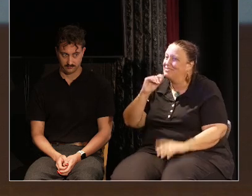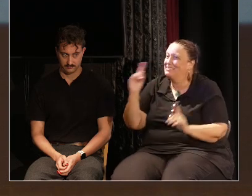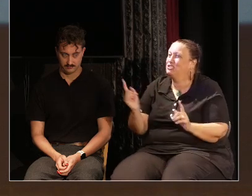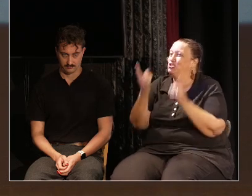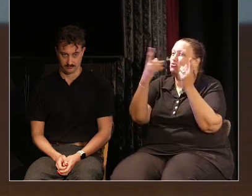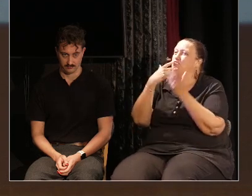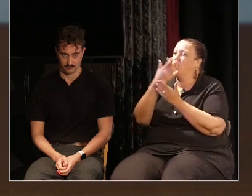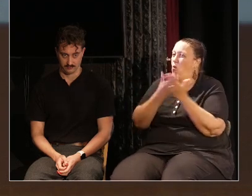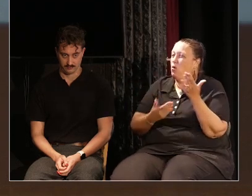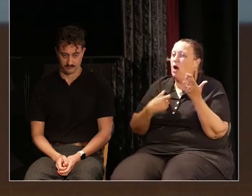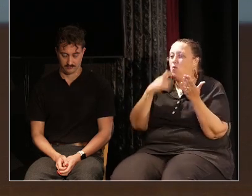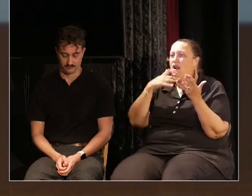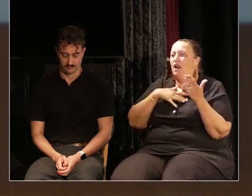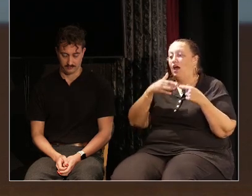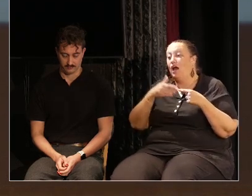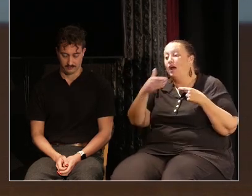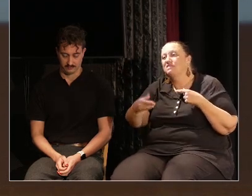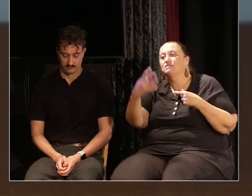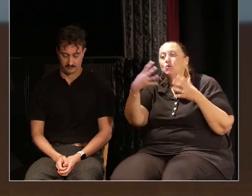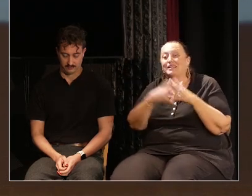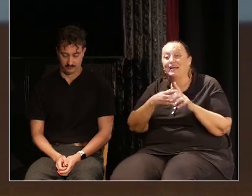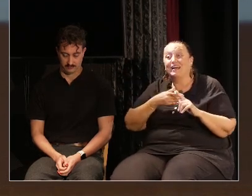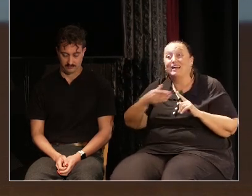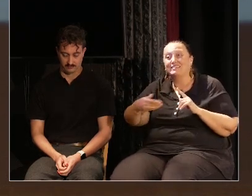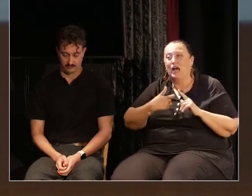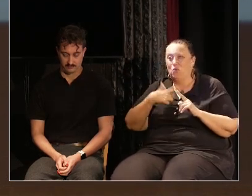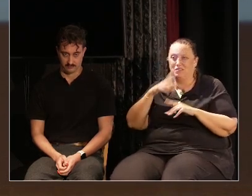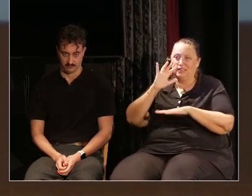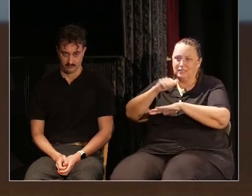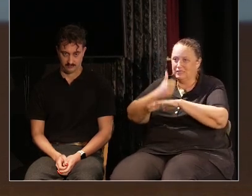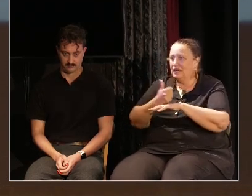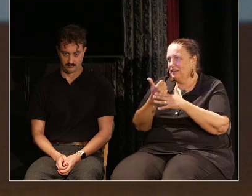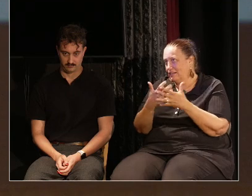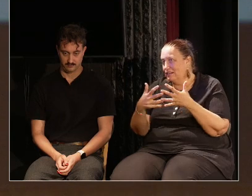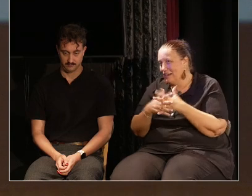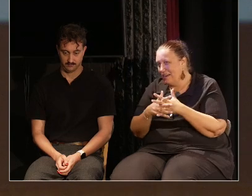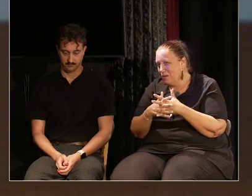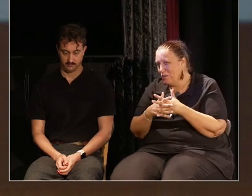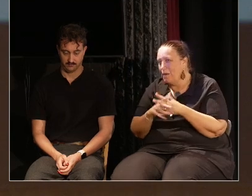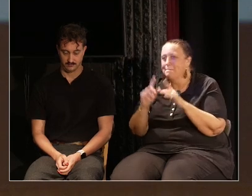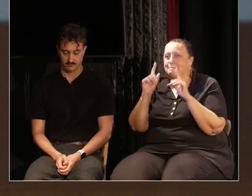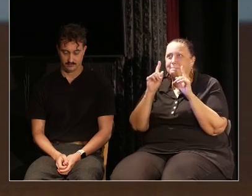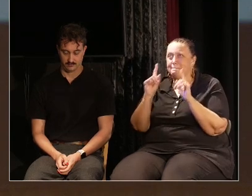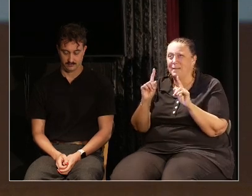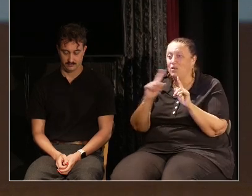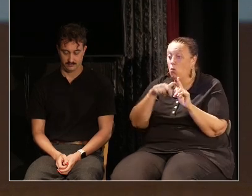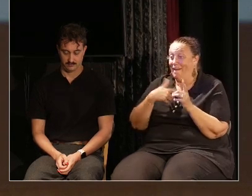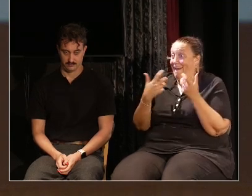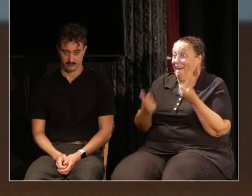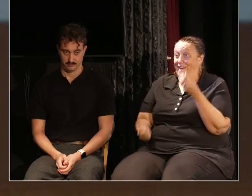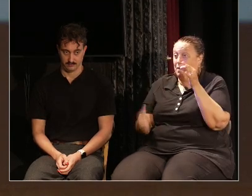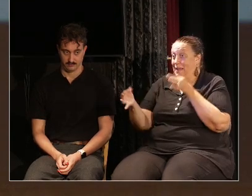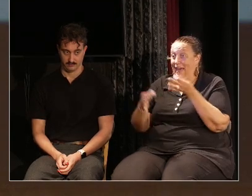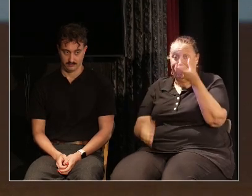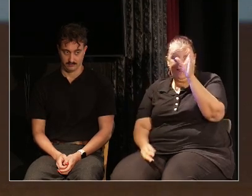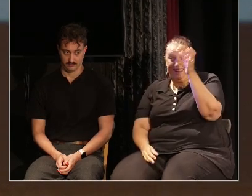to see that in the next term of Parliament, I think, is really, really key. But also I want to make sure that we're not, now that we have this plan, I